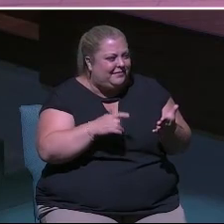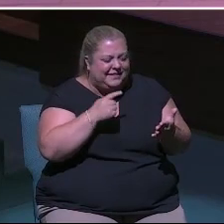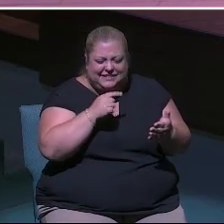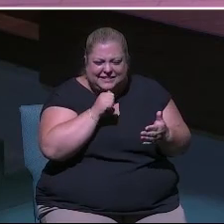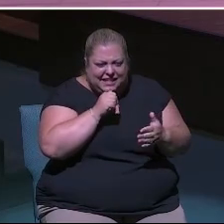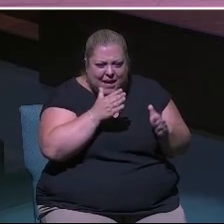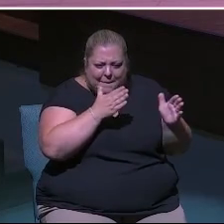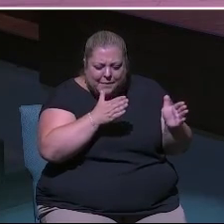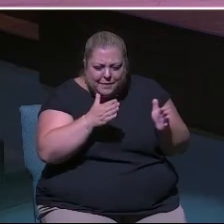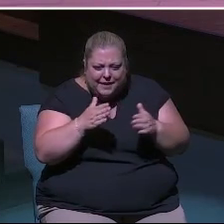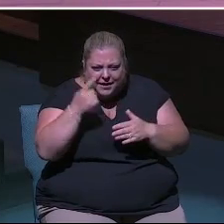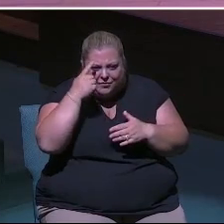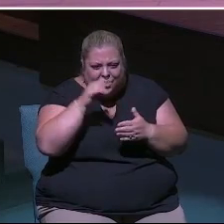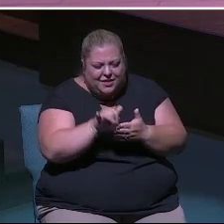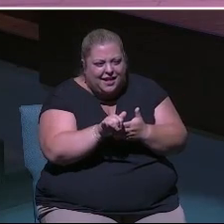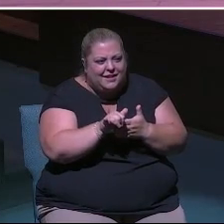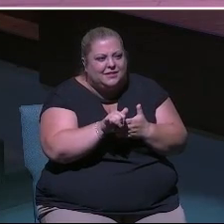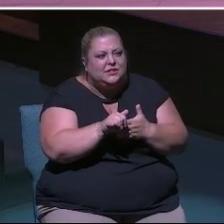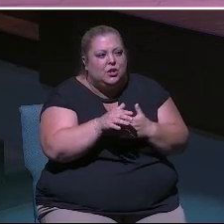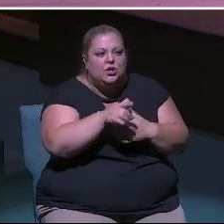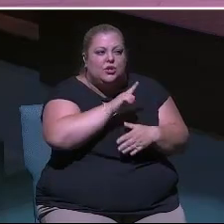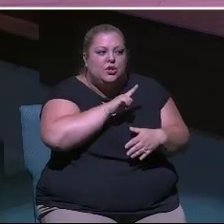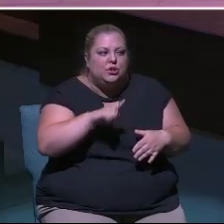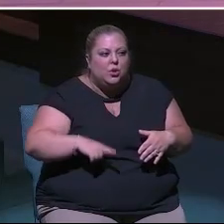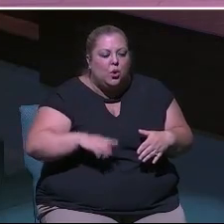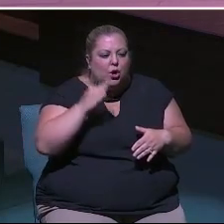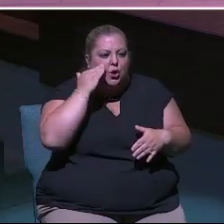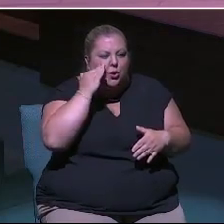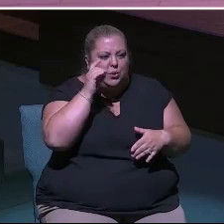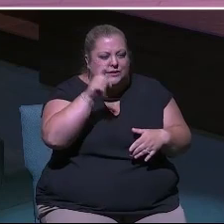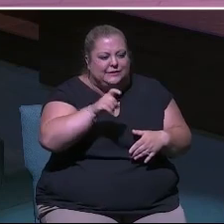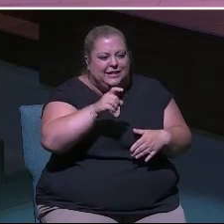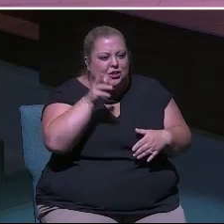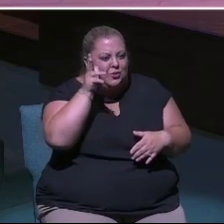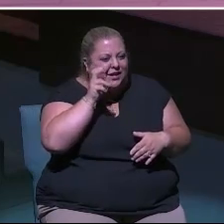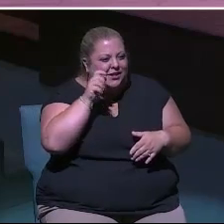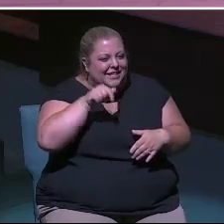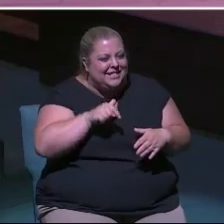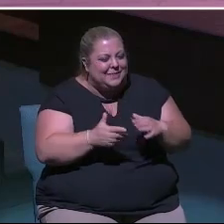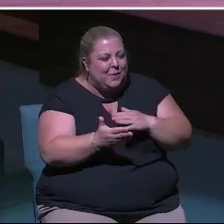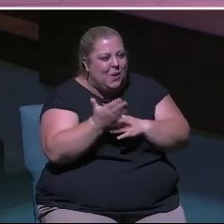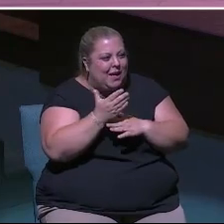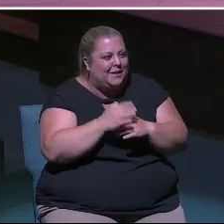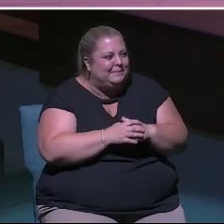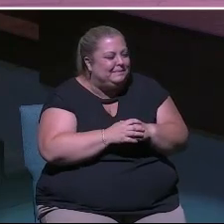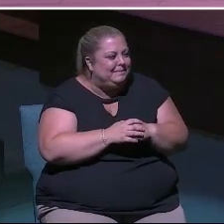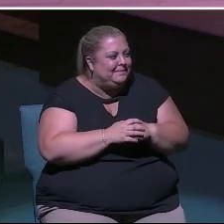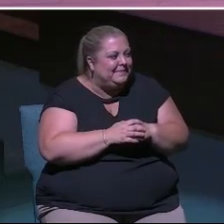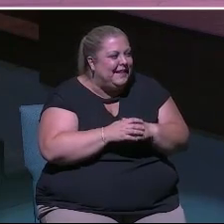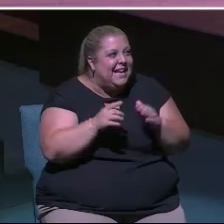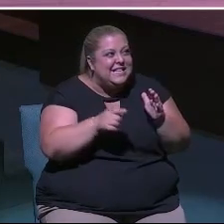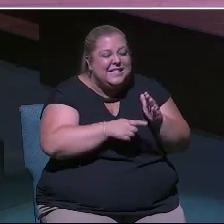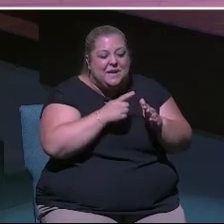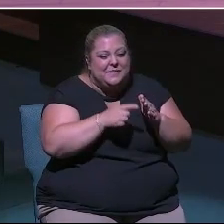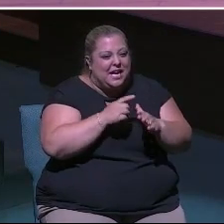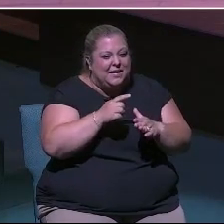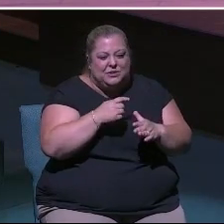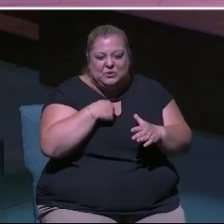that. Well, the Lord knew that you needed to hear this, I suppose. You know, sometimes we don't say what we mean to